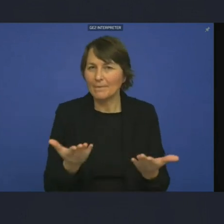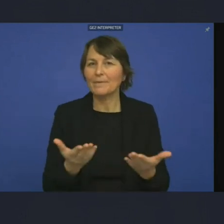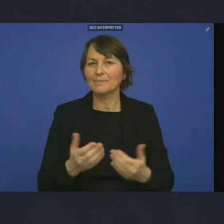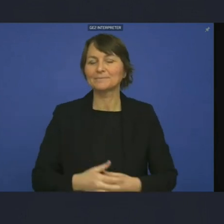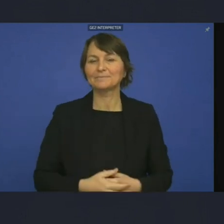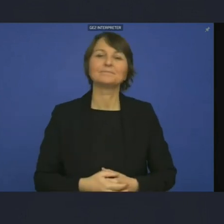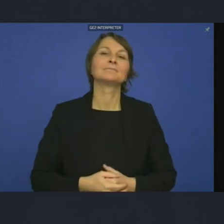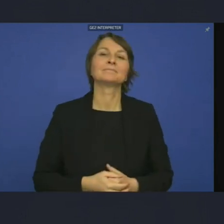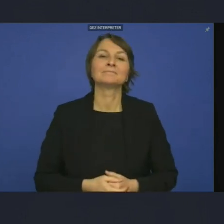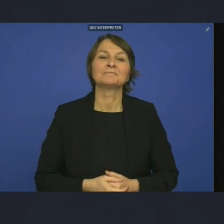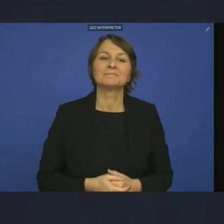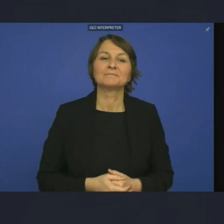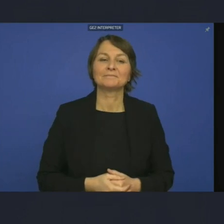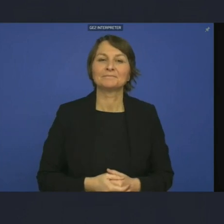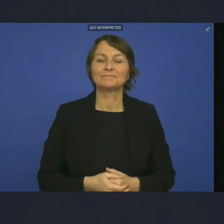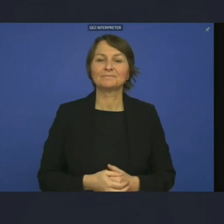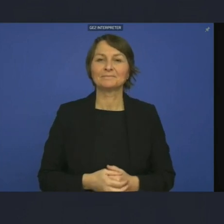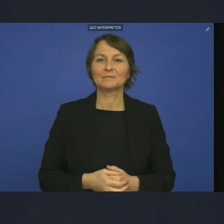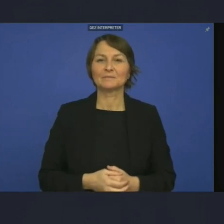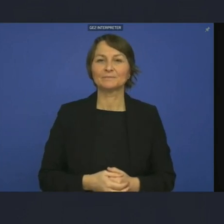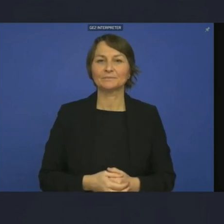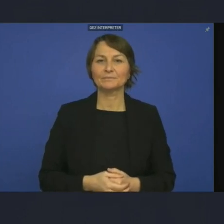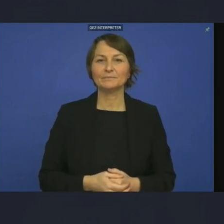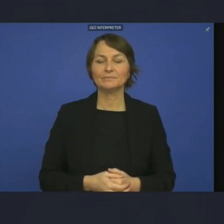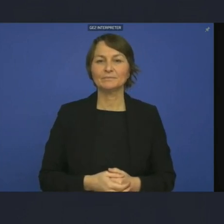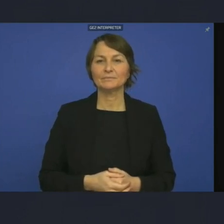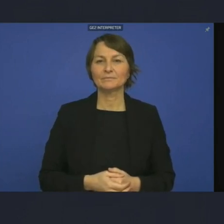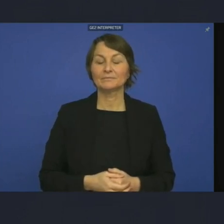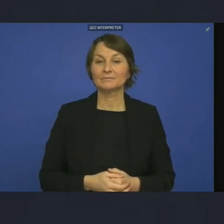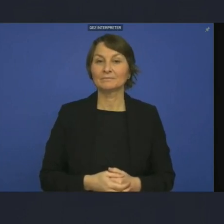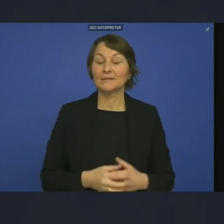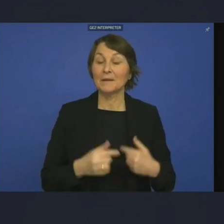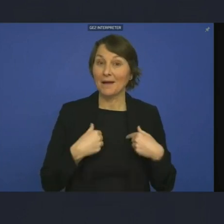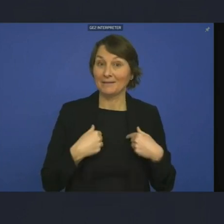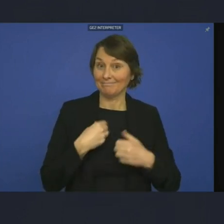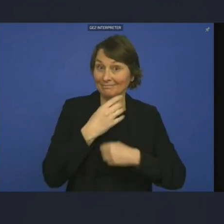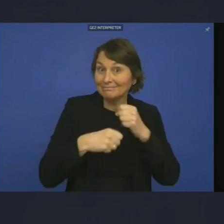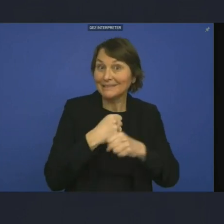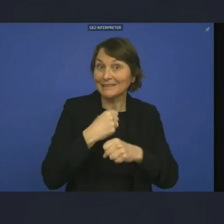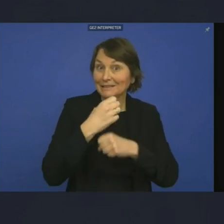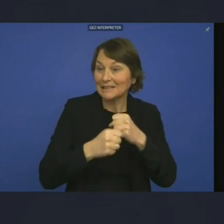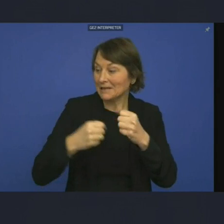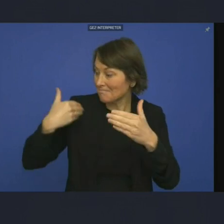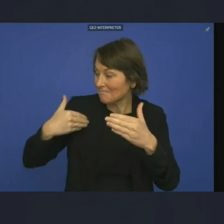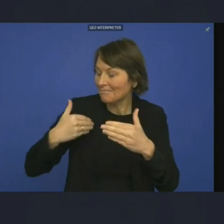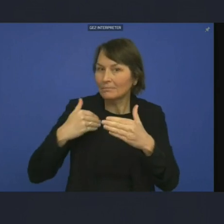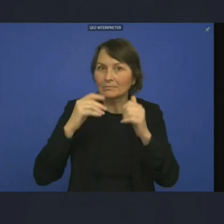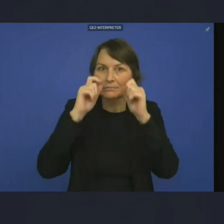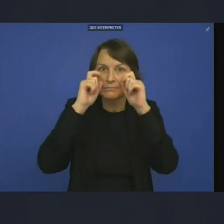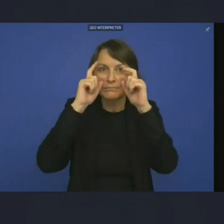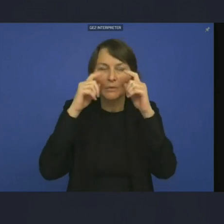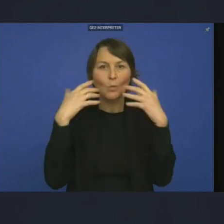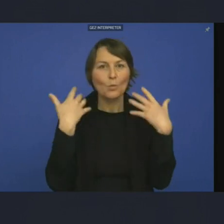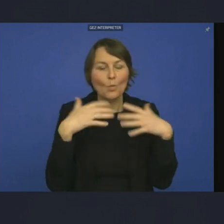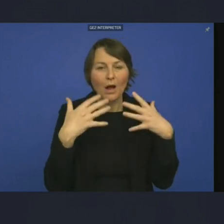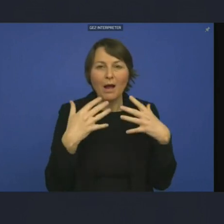different period compared to last year. What is also very surprising every year for us is that also the number of the,